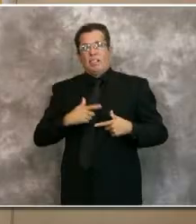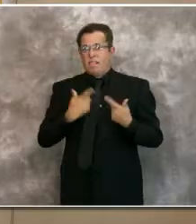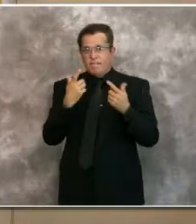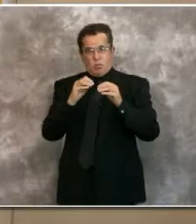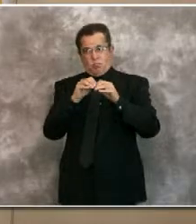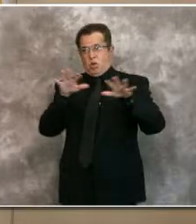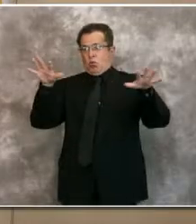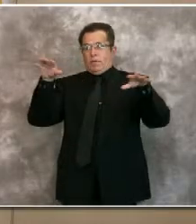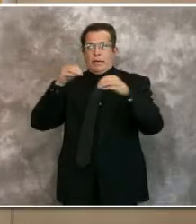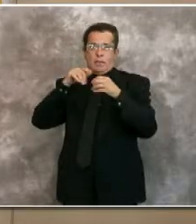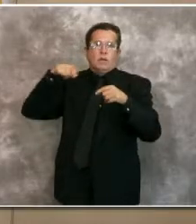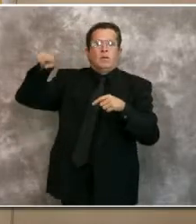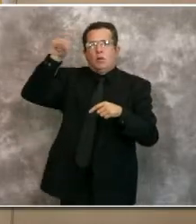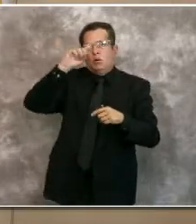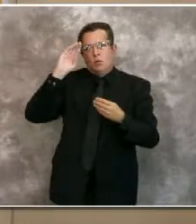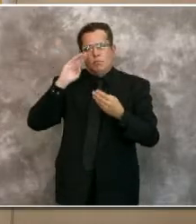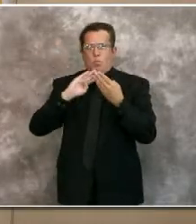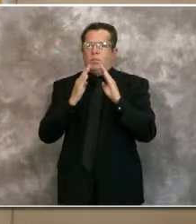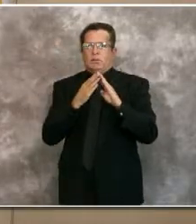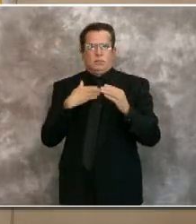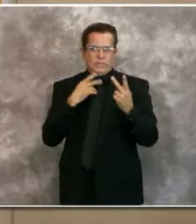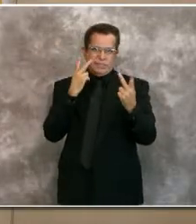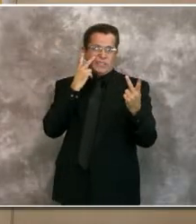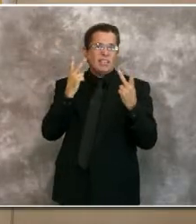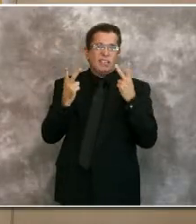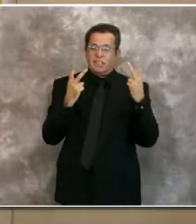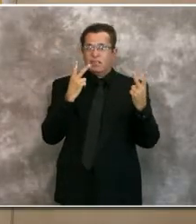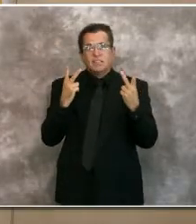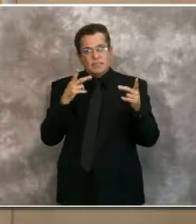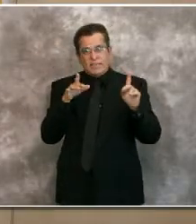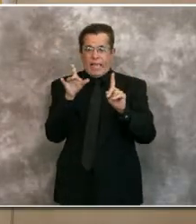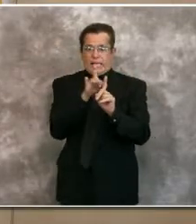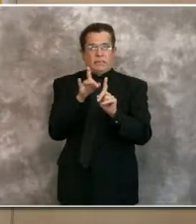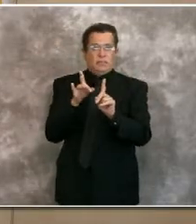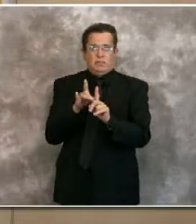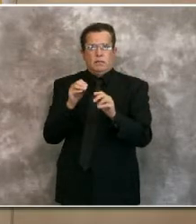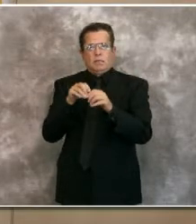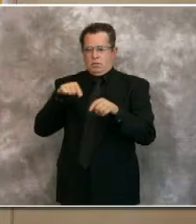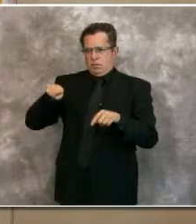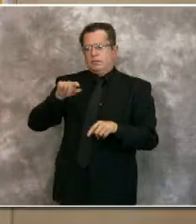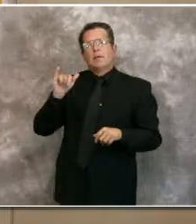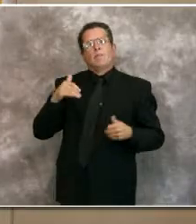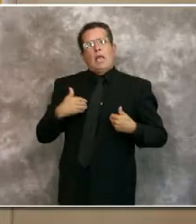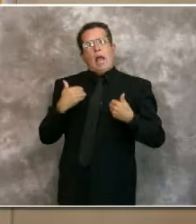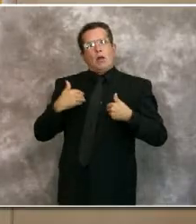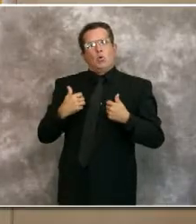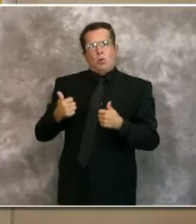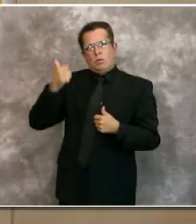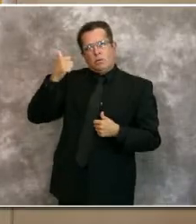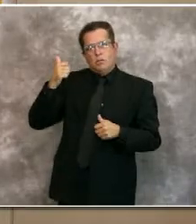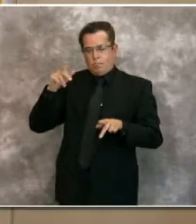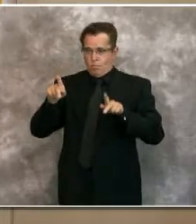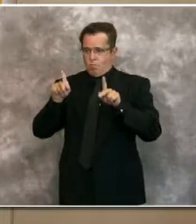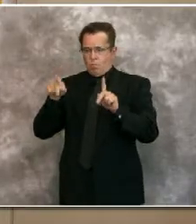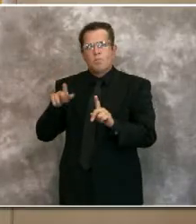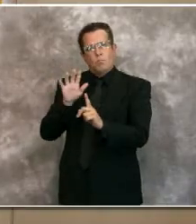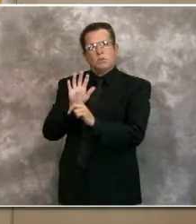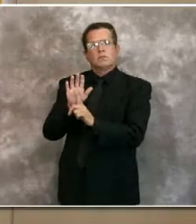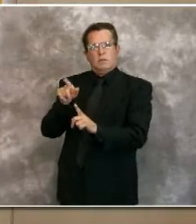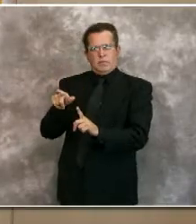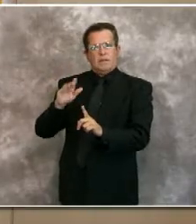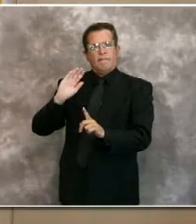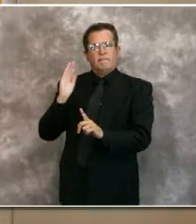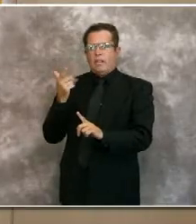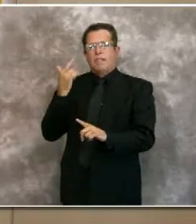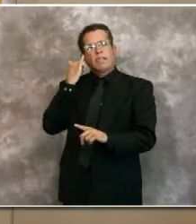community, and we are seeing cases, as stated earlier, in our younger population who have more of a tendency to